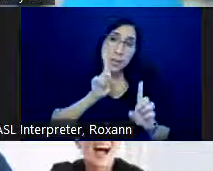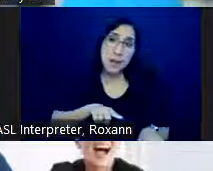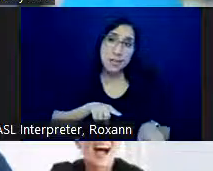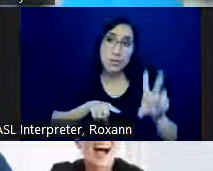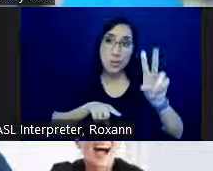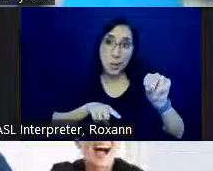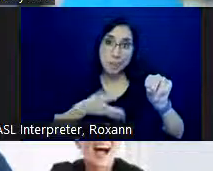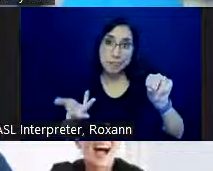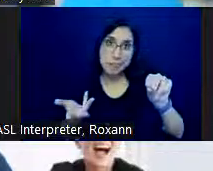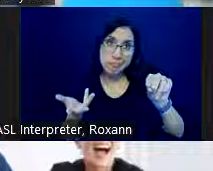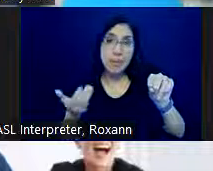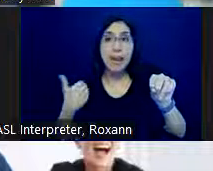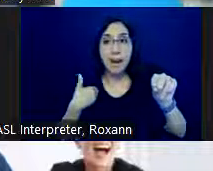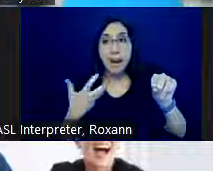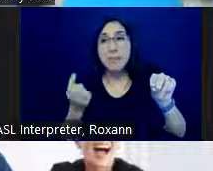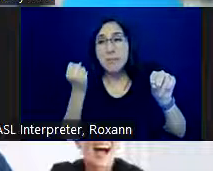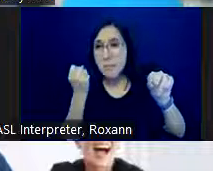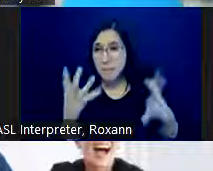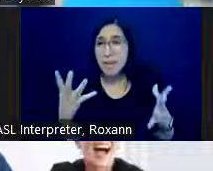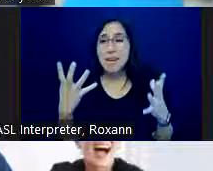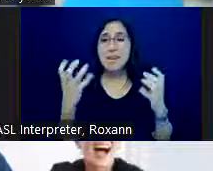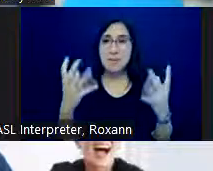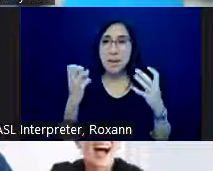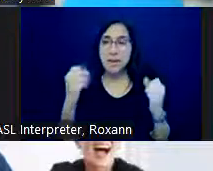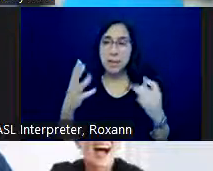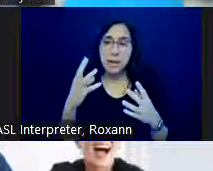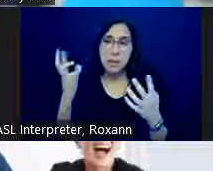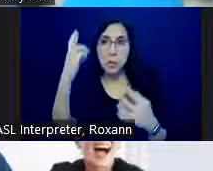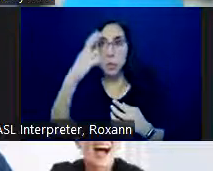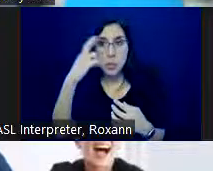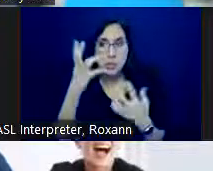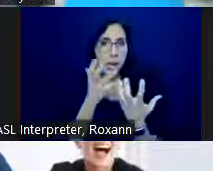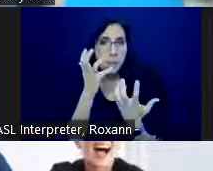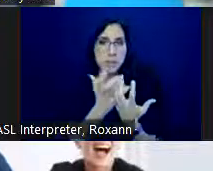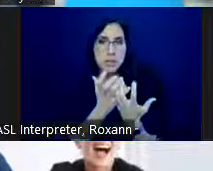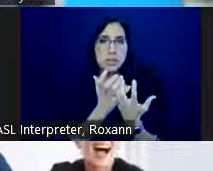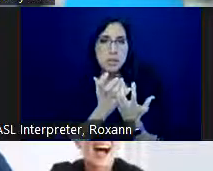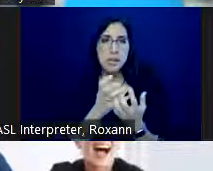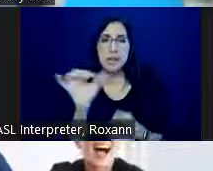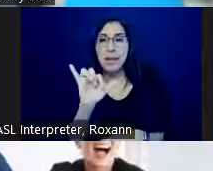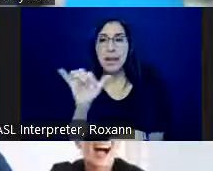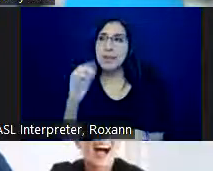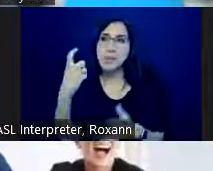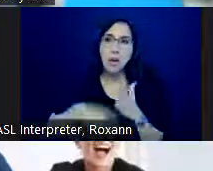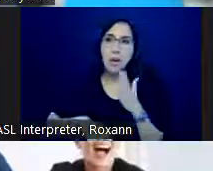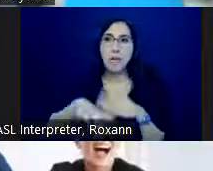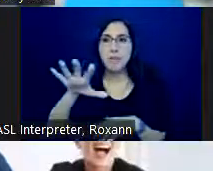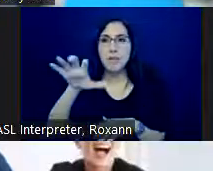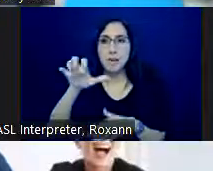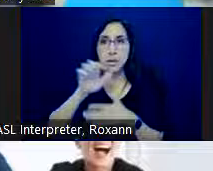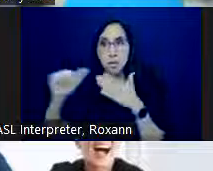reasonable accommodations out there that cost very little money, $500 or less, more than